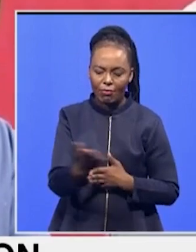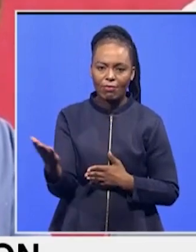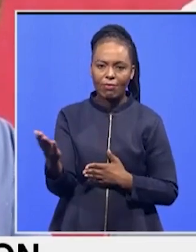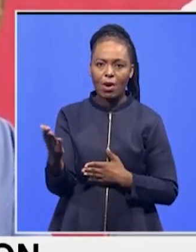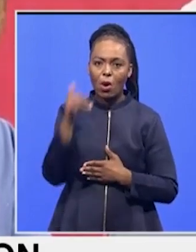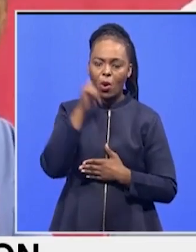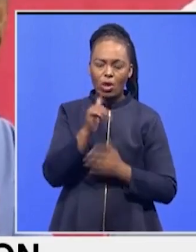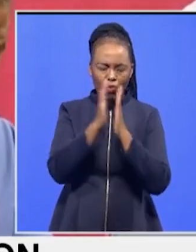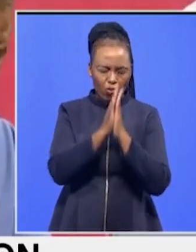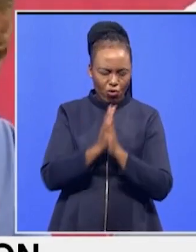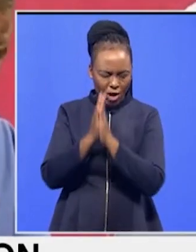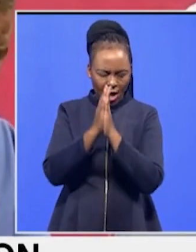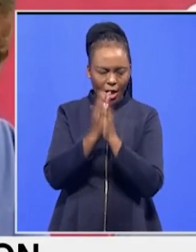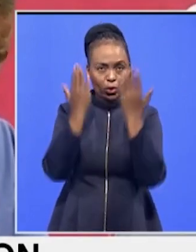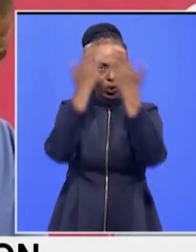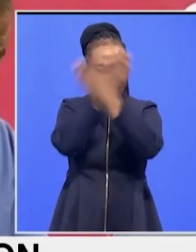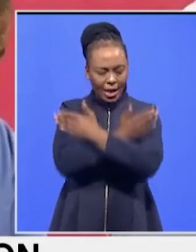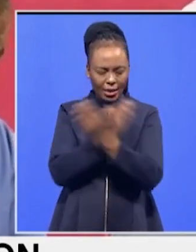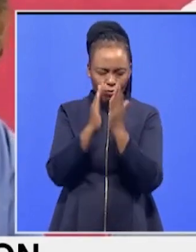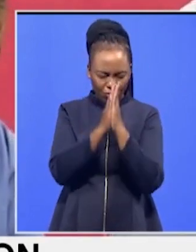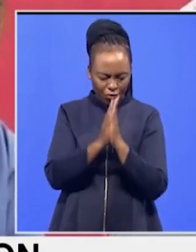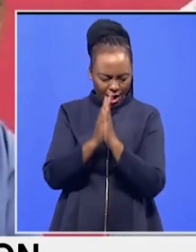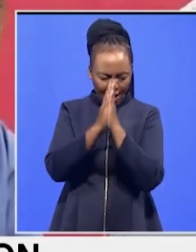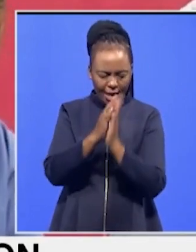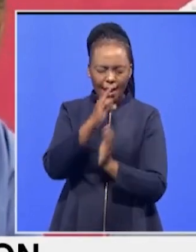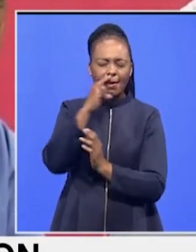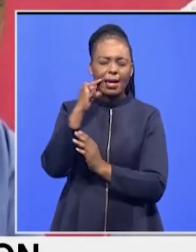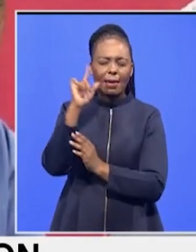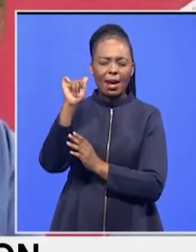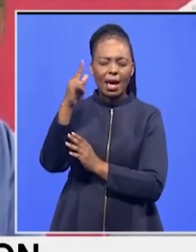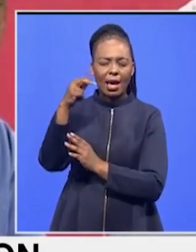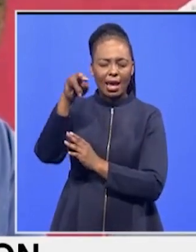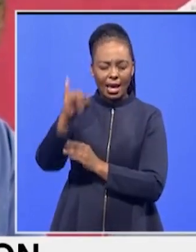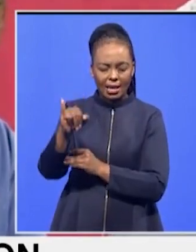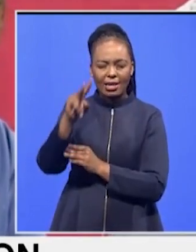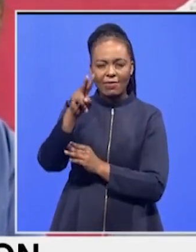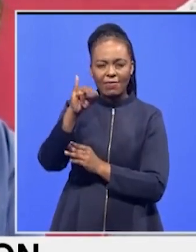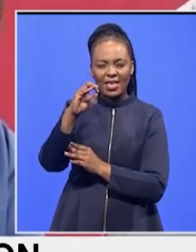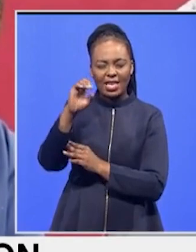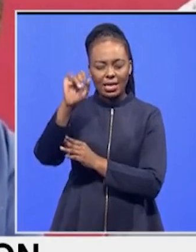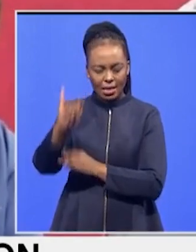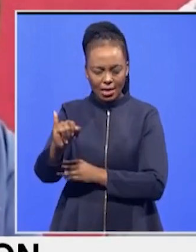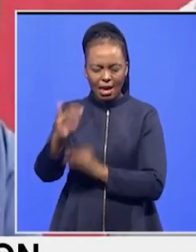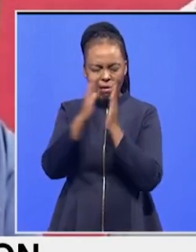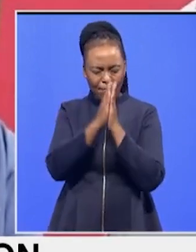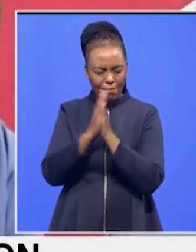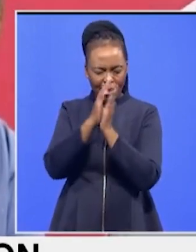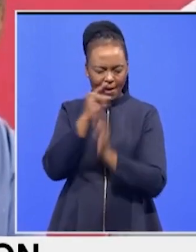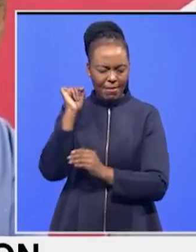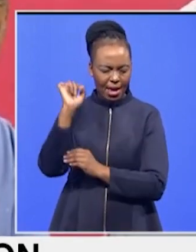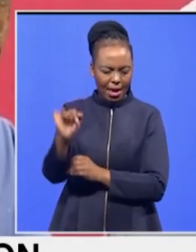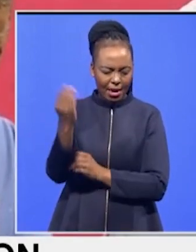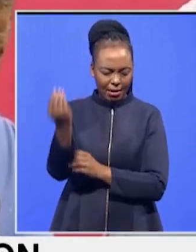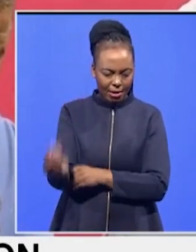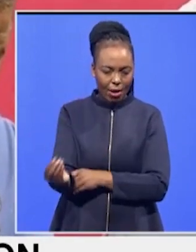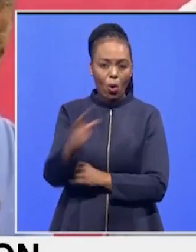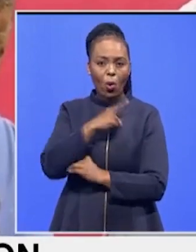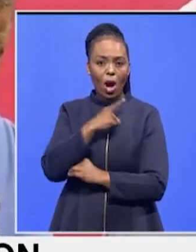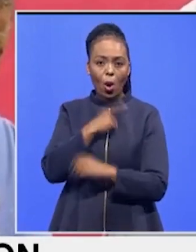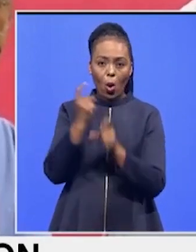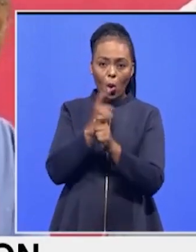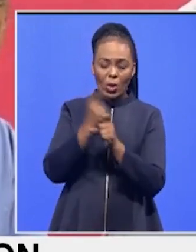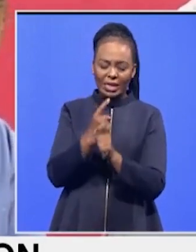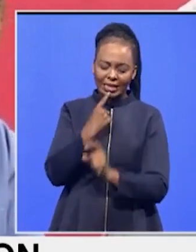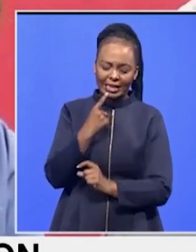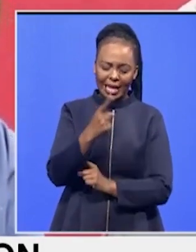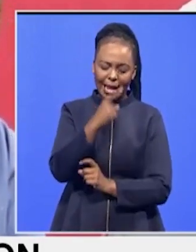tonight, please say the name Langalam Viki. Because every time we say her name,